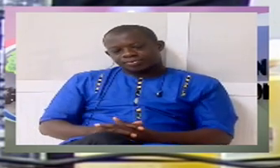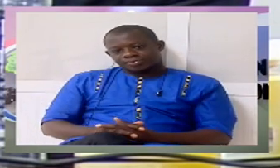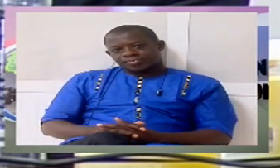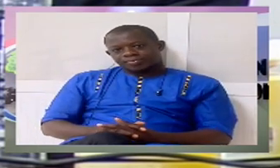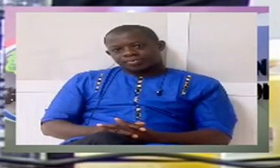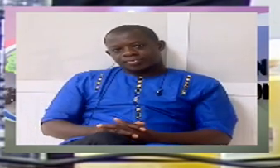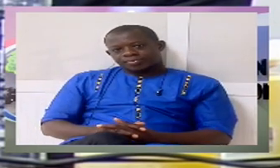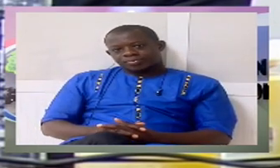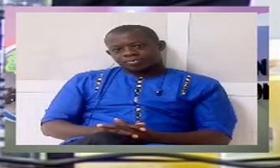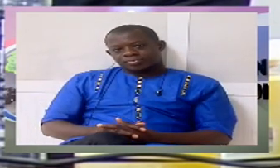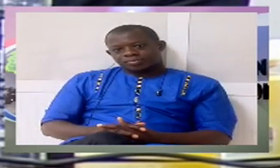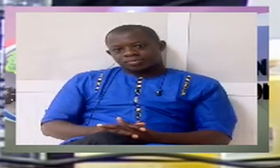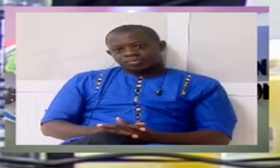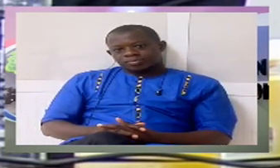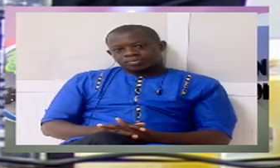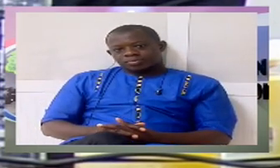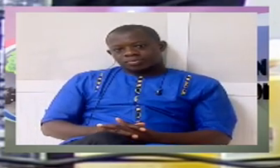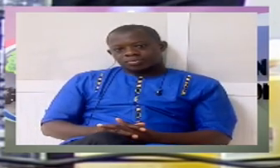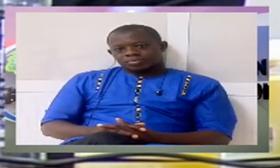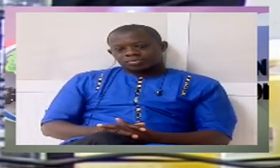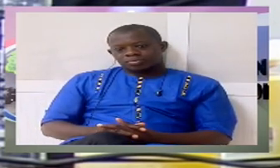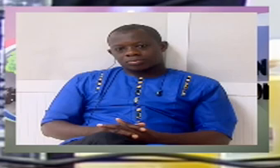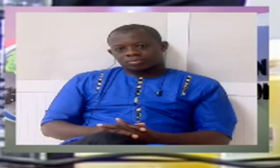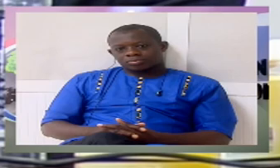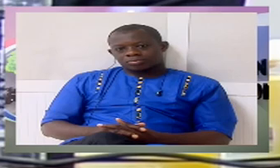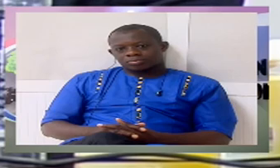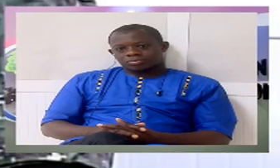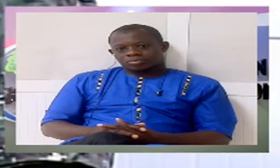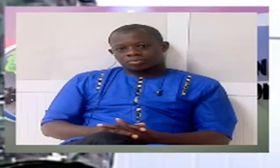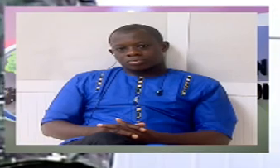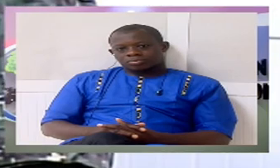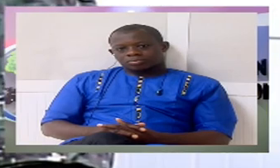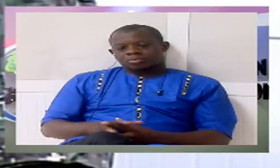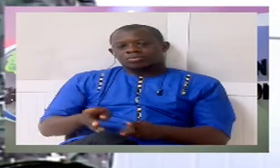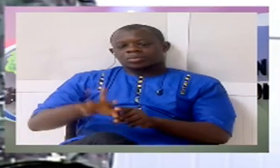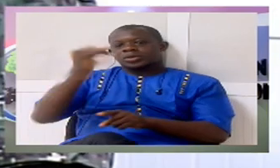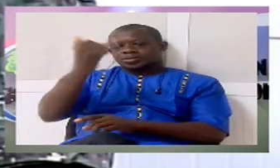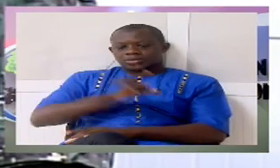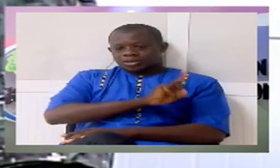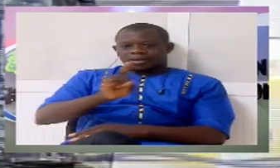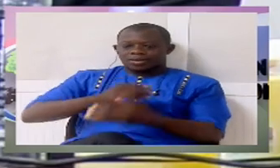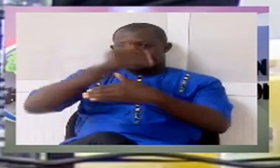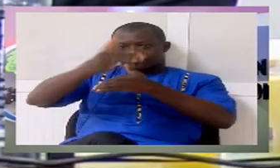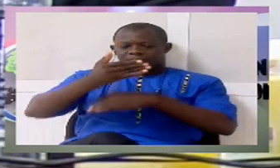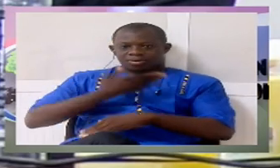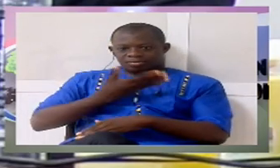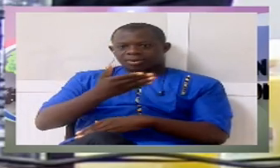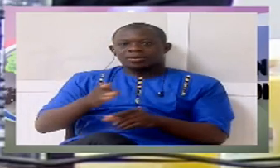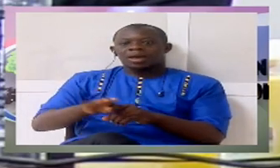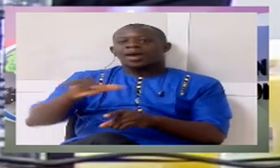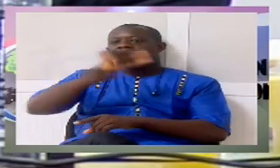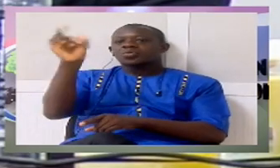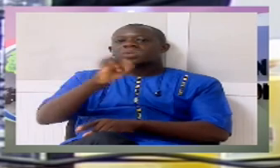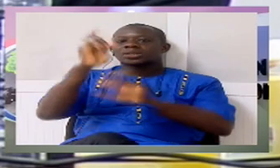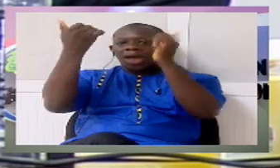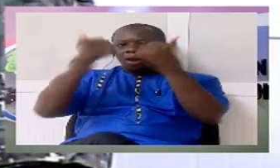military sweeper ak police sweeper bi yepp nekkon ci kanam. Gañ mo ci kanam. Yes, they went from. And what happened? Lan mo